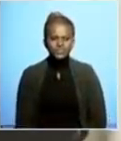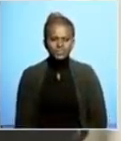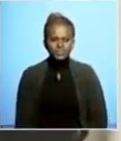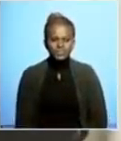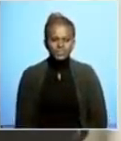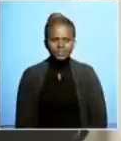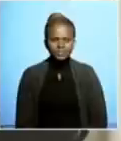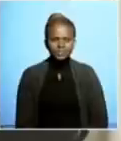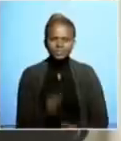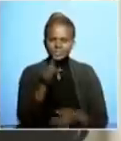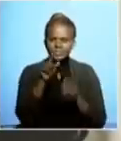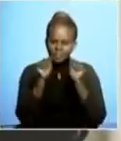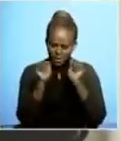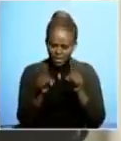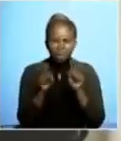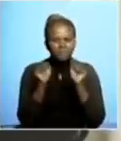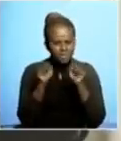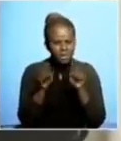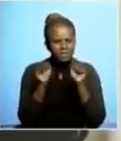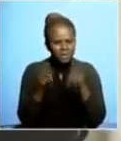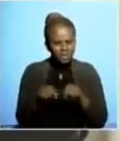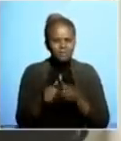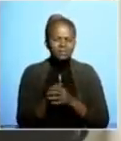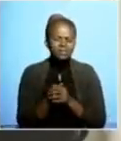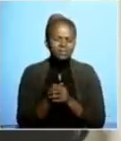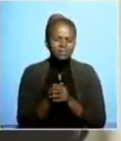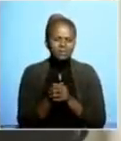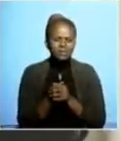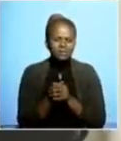You can do it. We can do it.